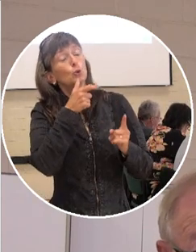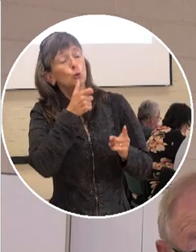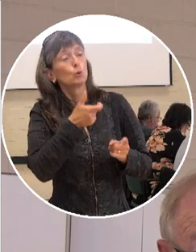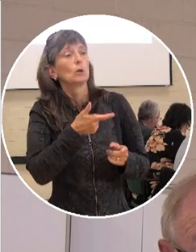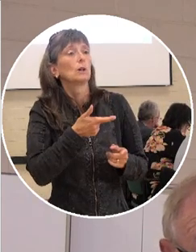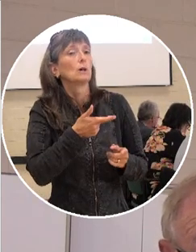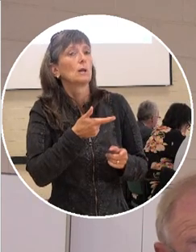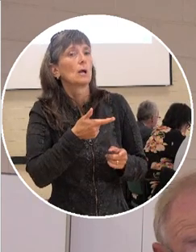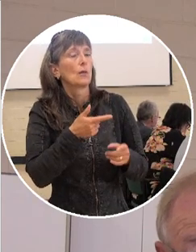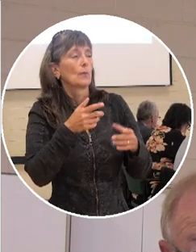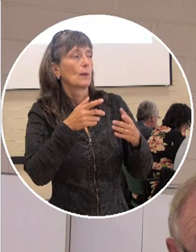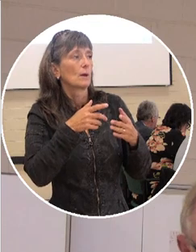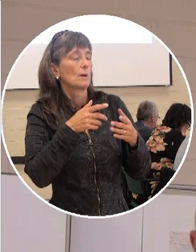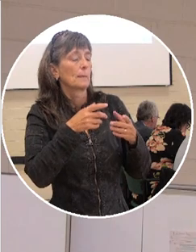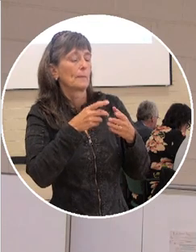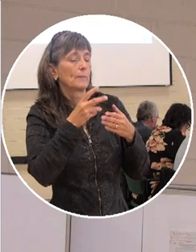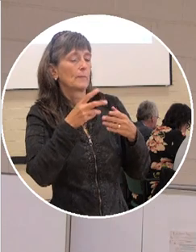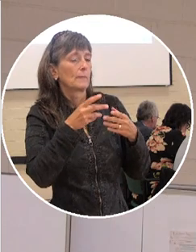Resources.